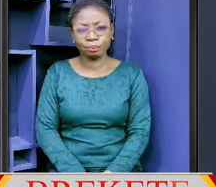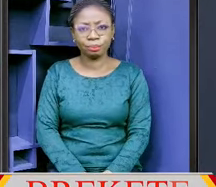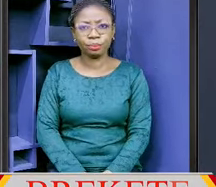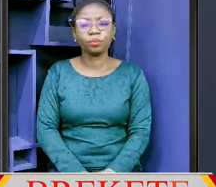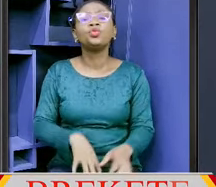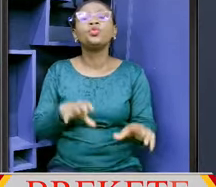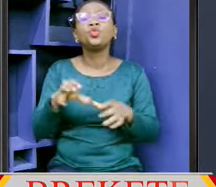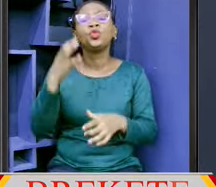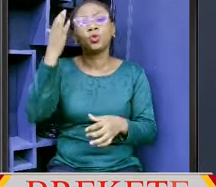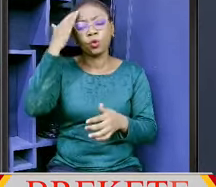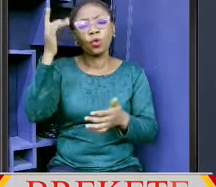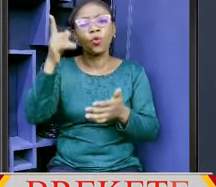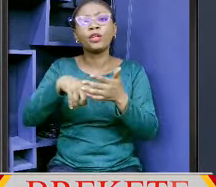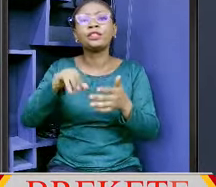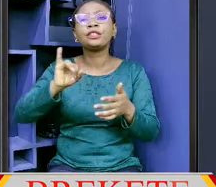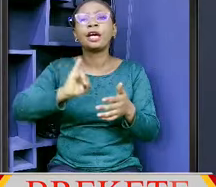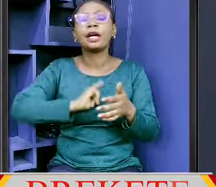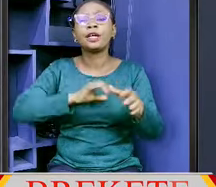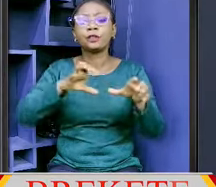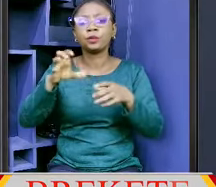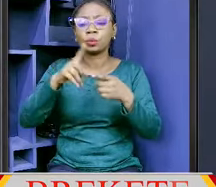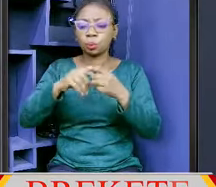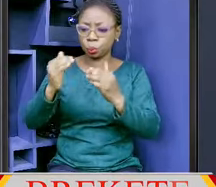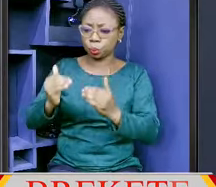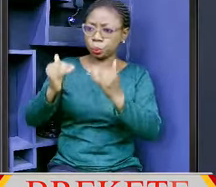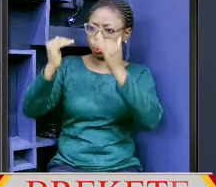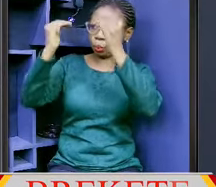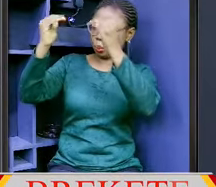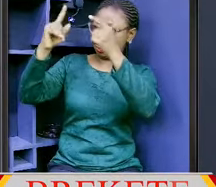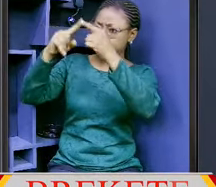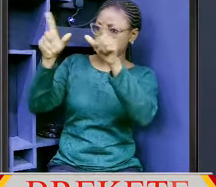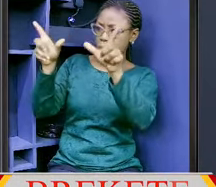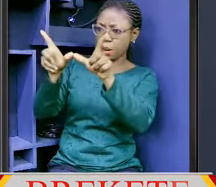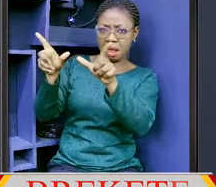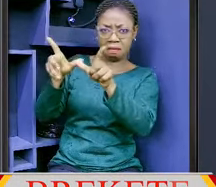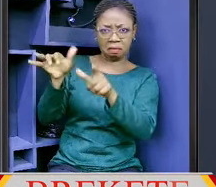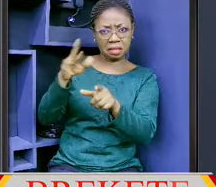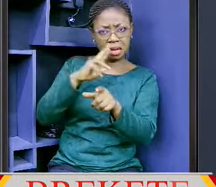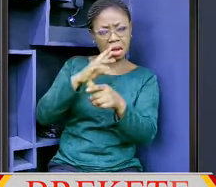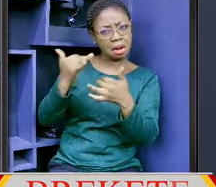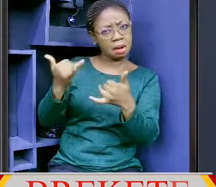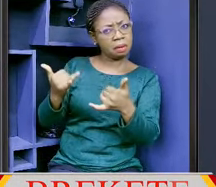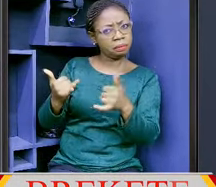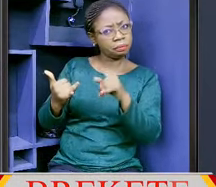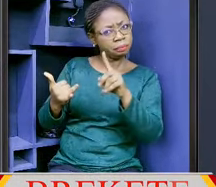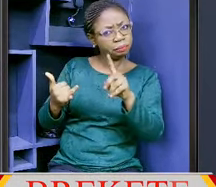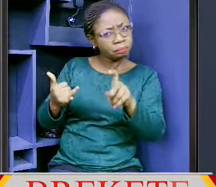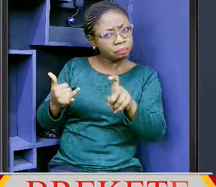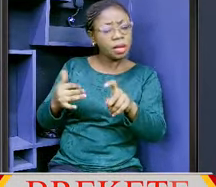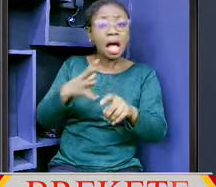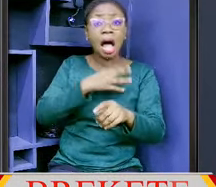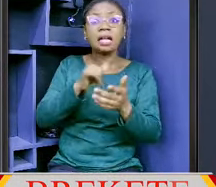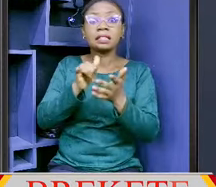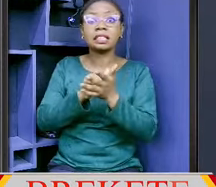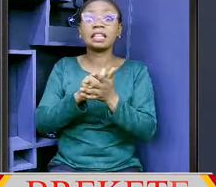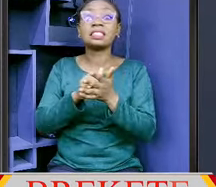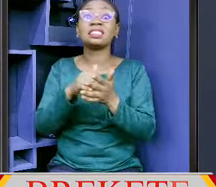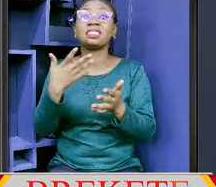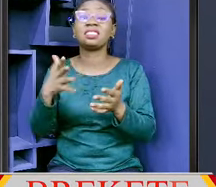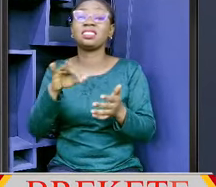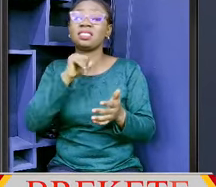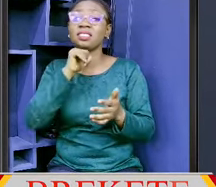You know what I do to upgrade them to the level where you de, where then they. And that thing, no be